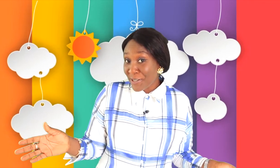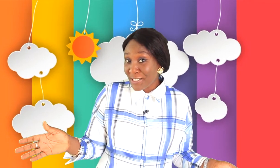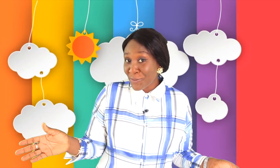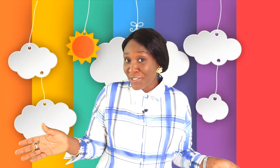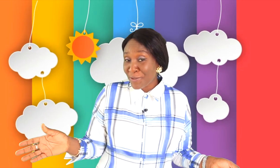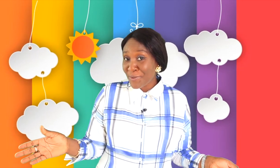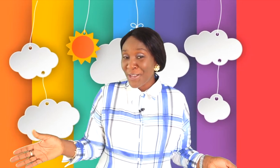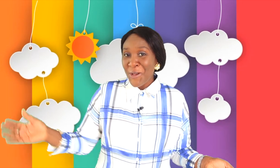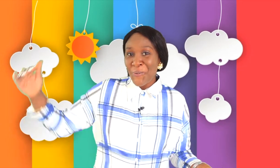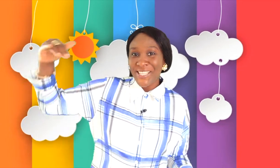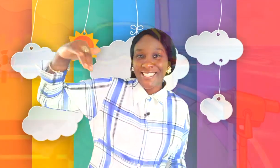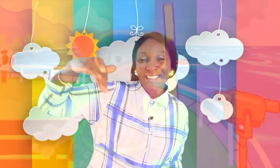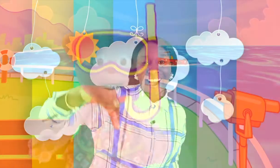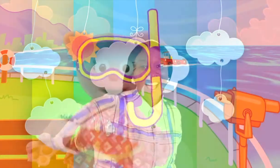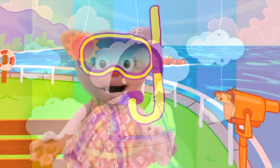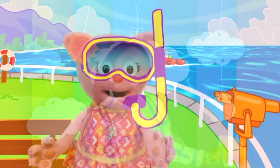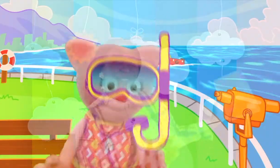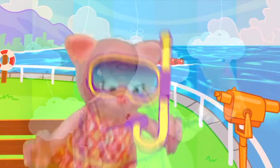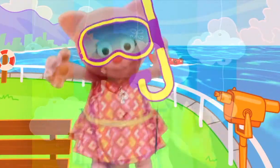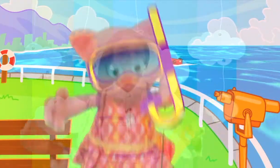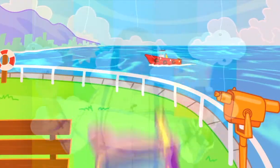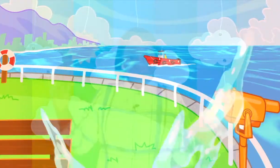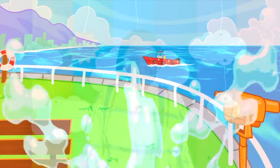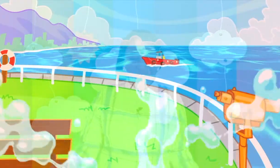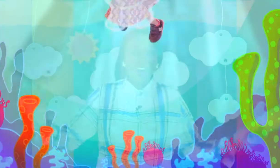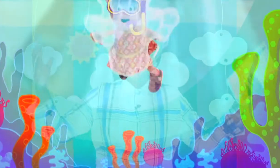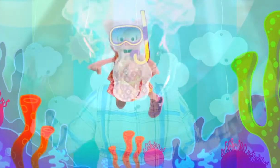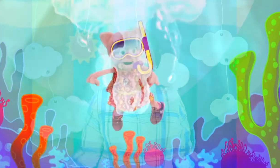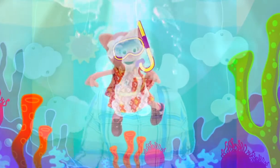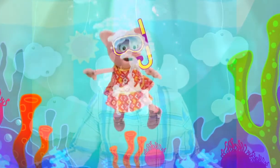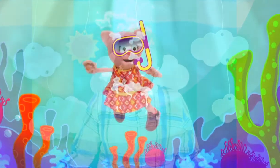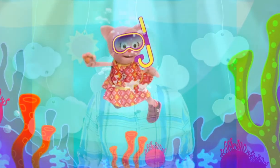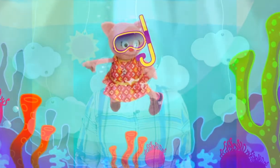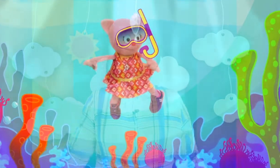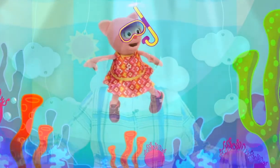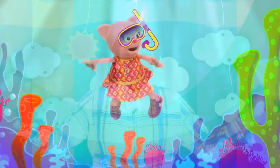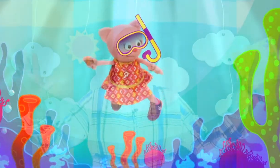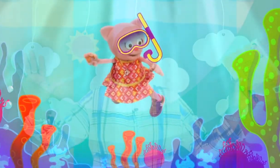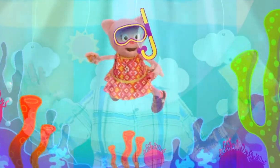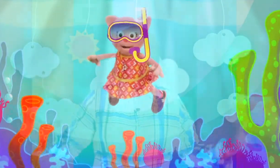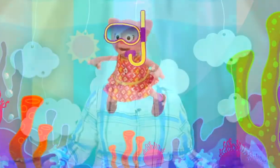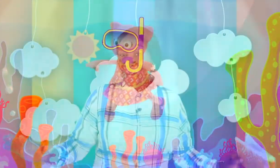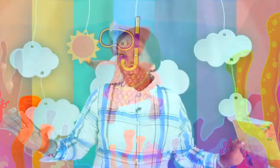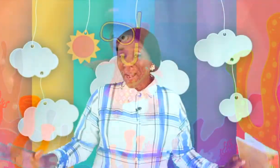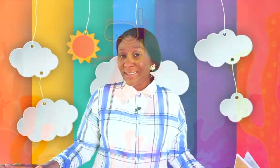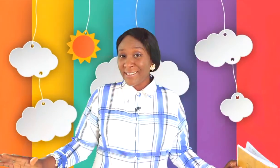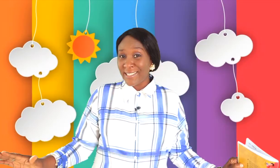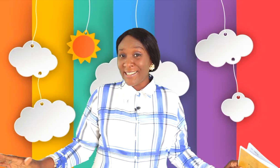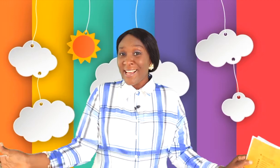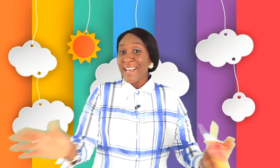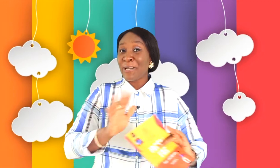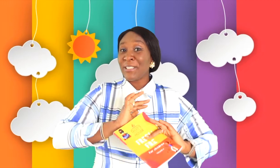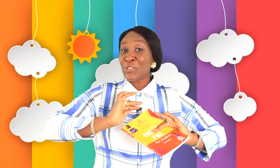After the praise and the worship, we dive into the Word of God. So let's all sit down